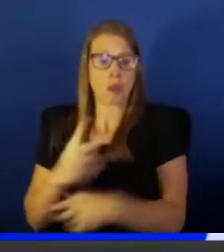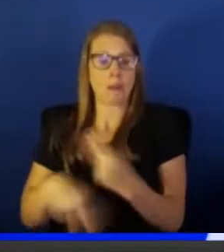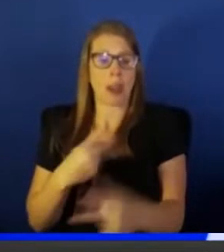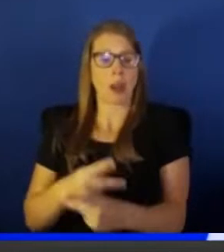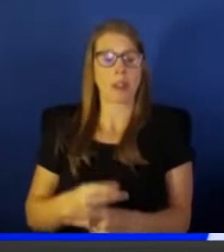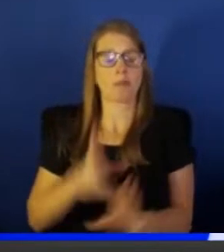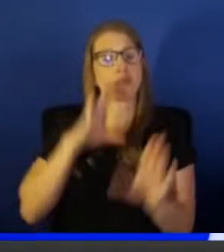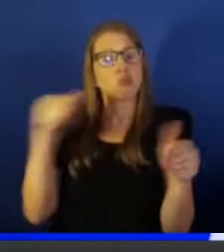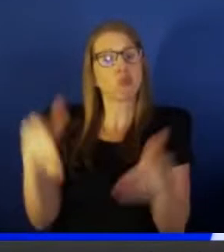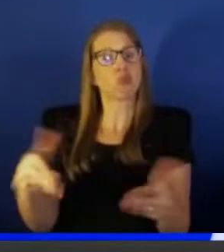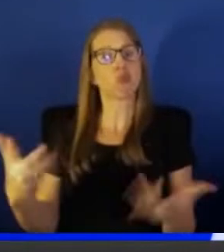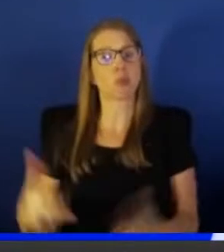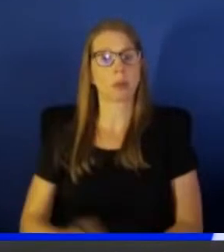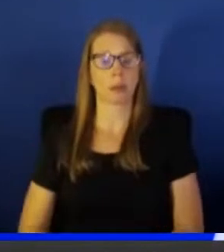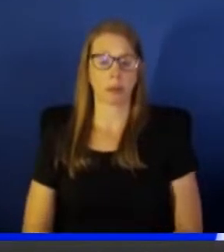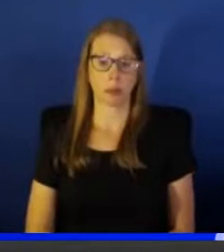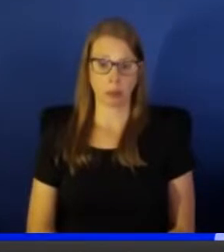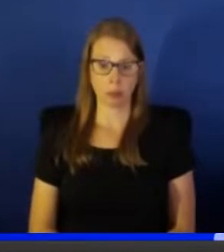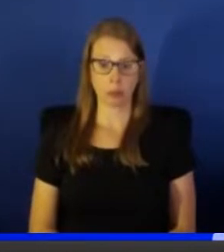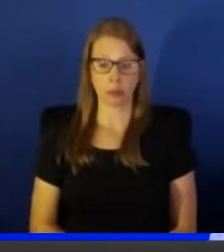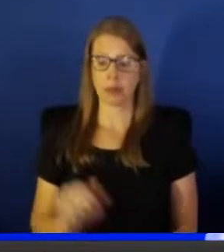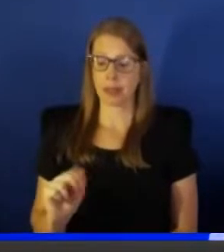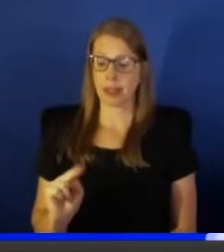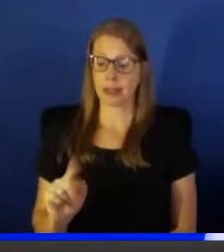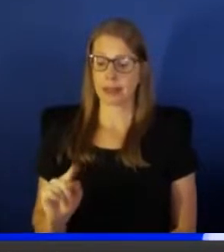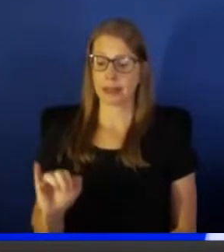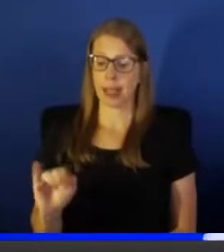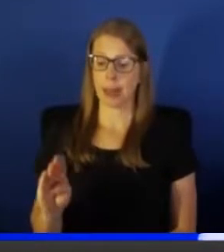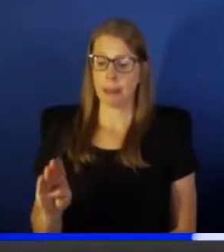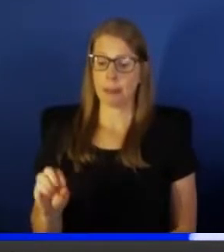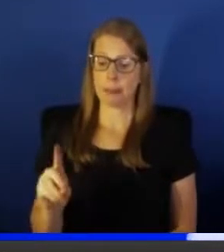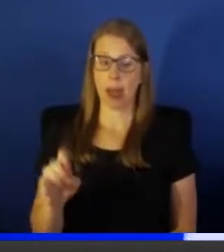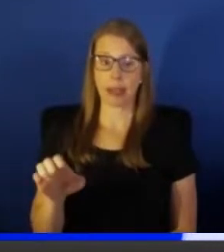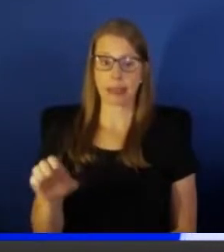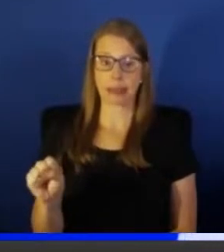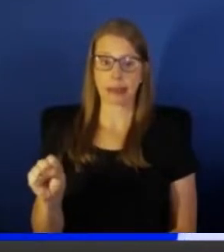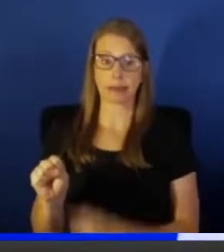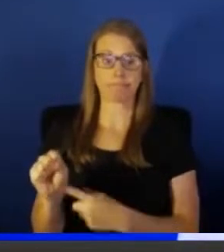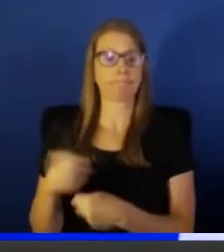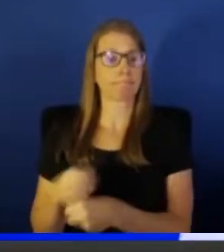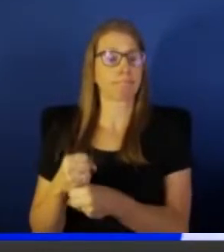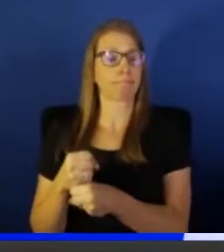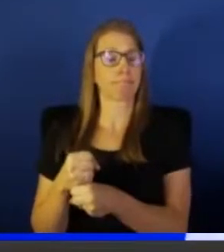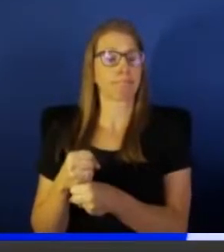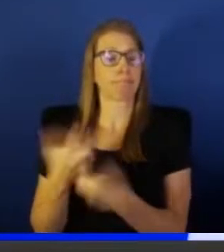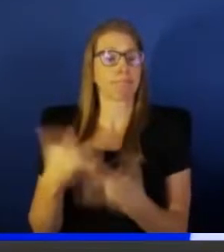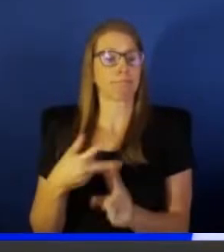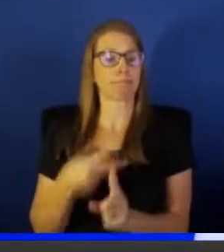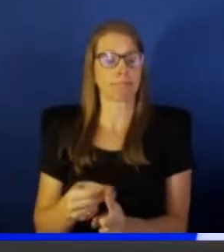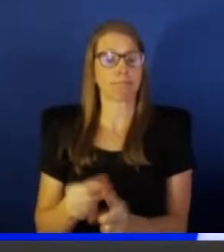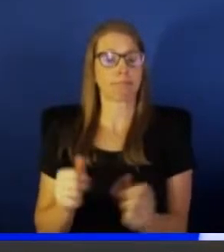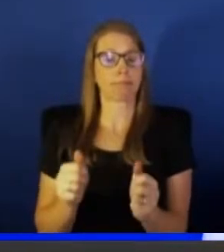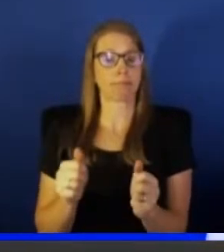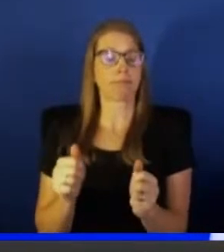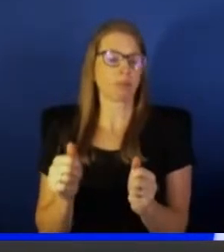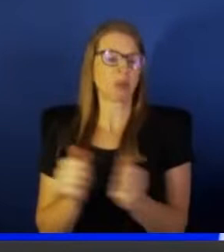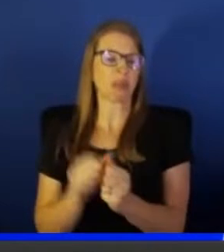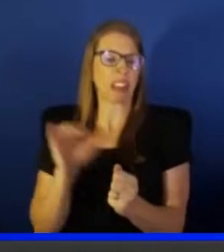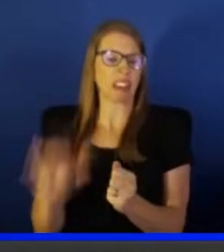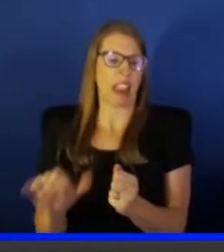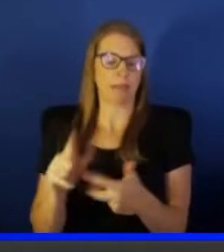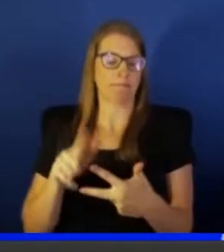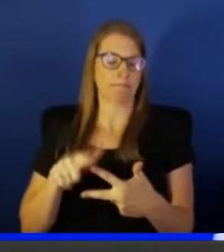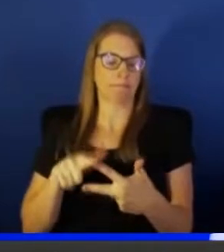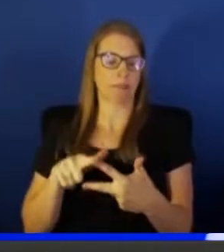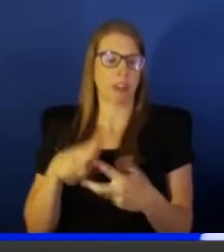is the antibodies that are produced once you are injected with the vaccine. So I think really what we need to be